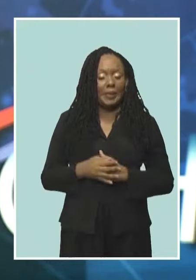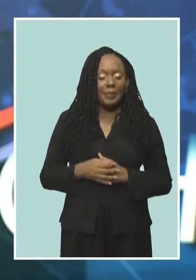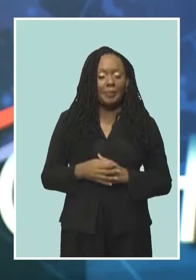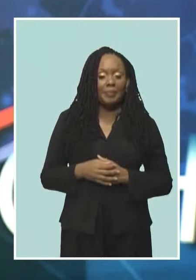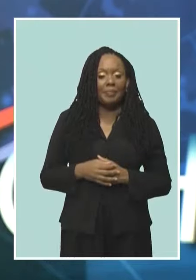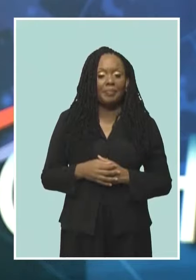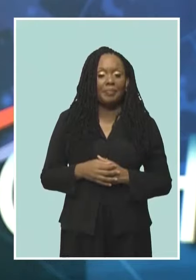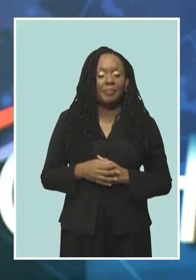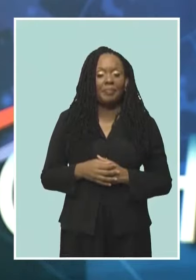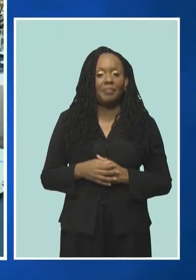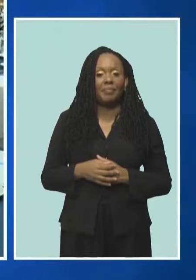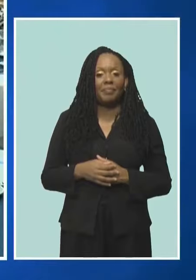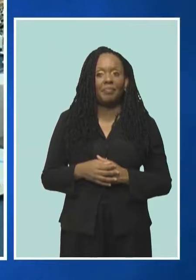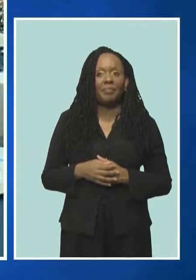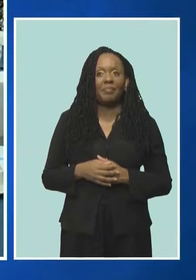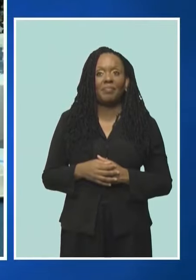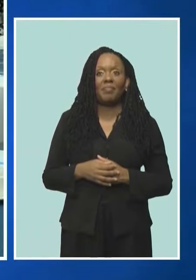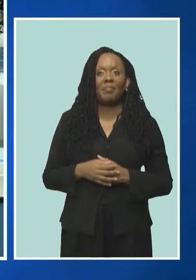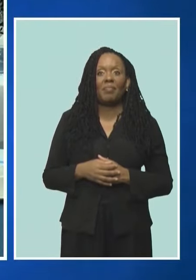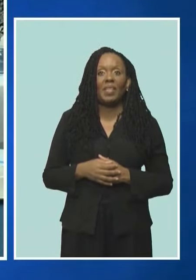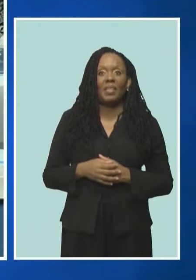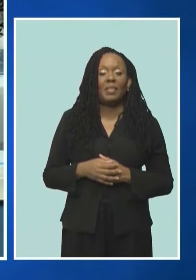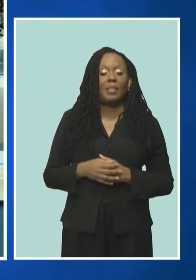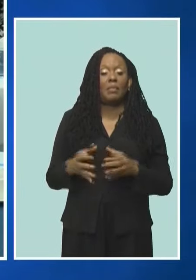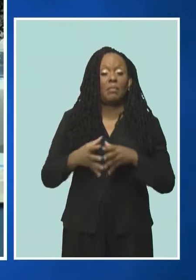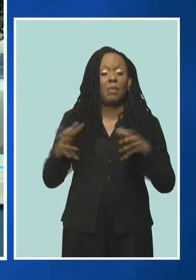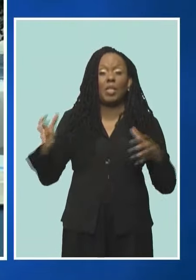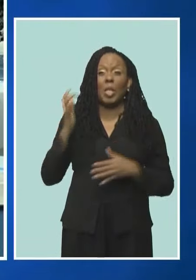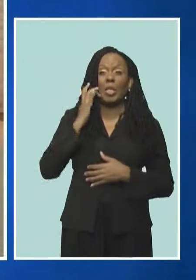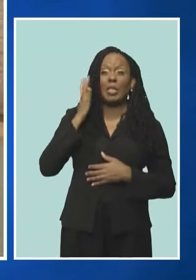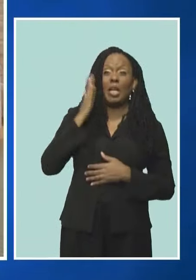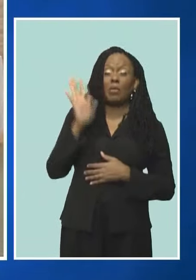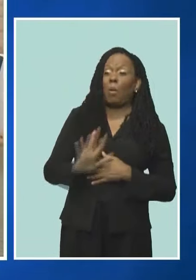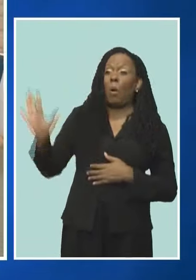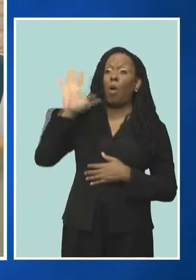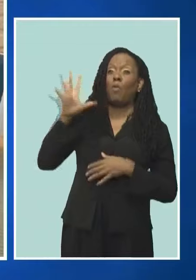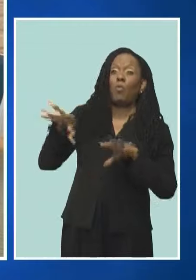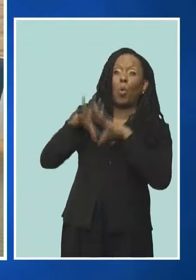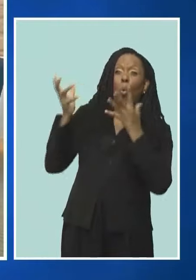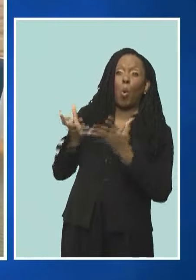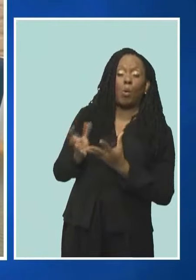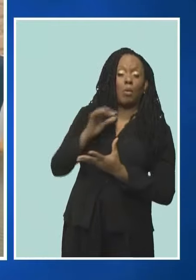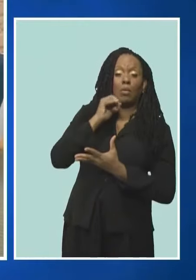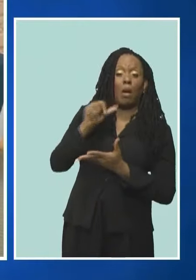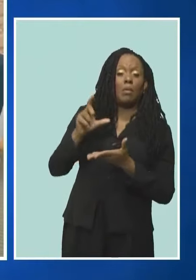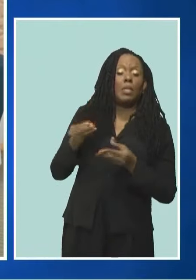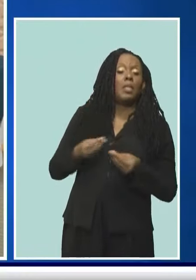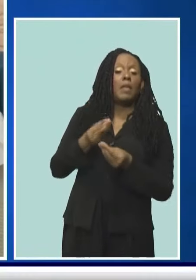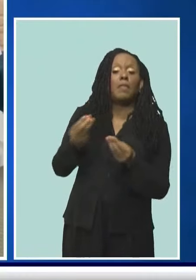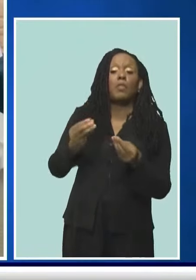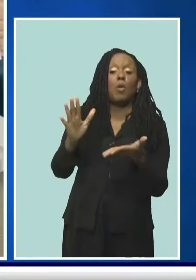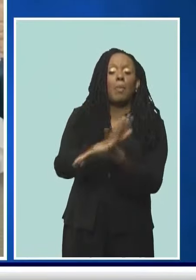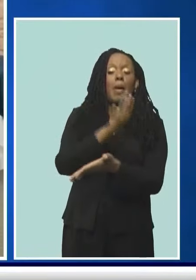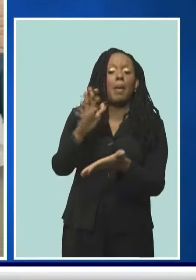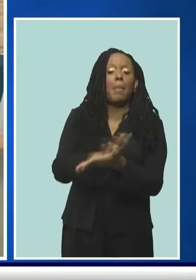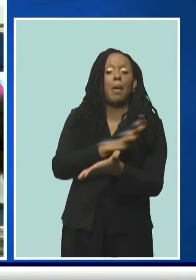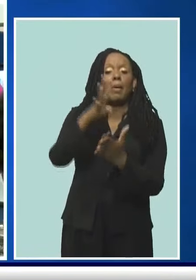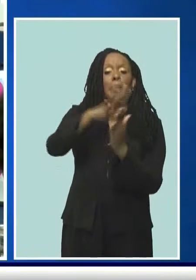reports. Several hotels around the world are moving away from printed menus, and local players are being advised to do the